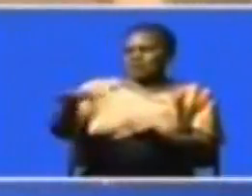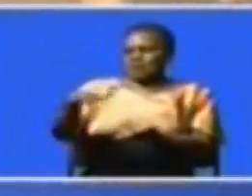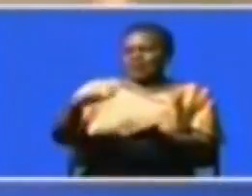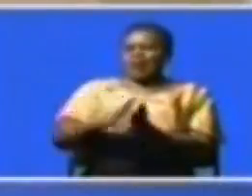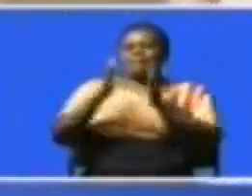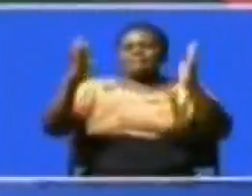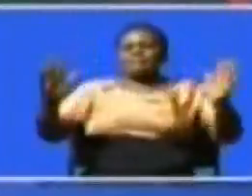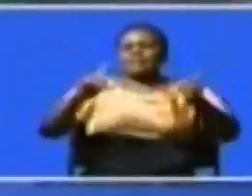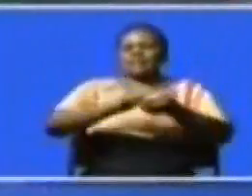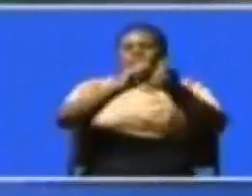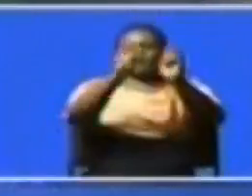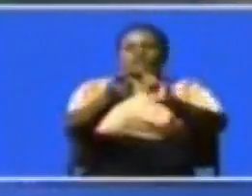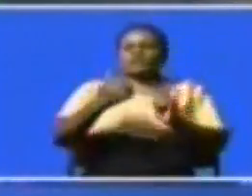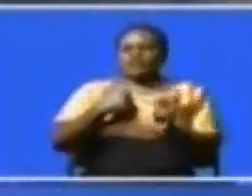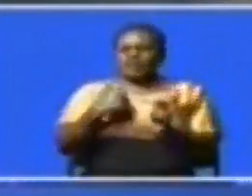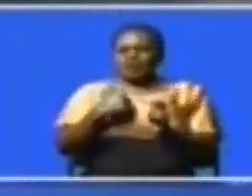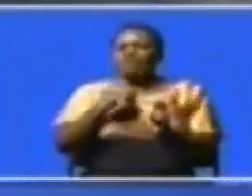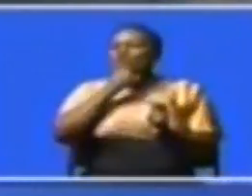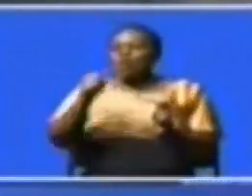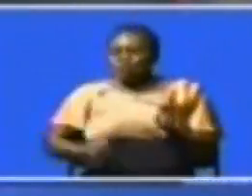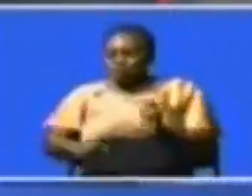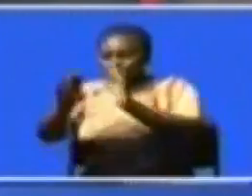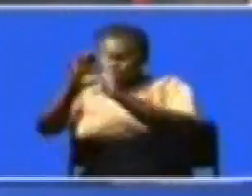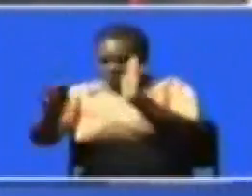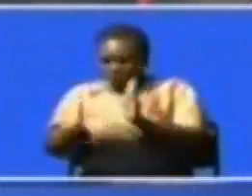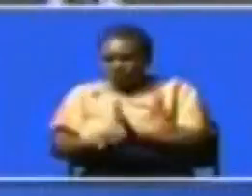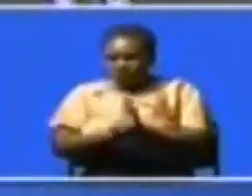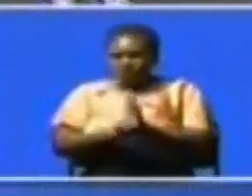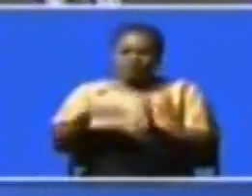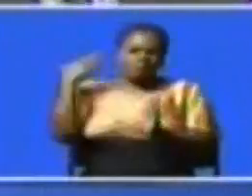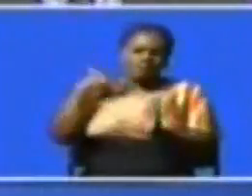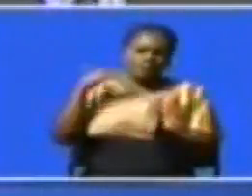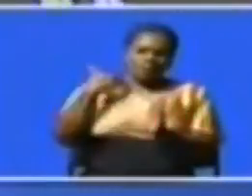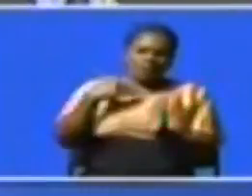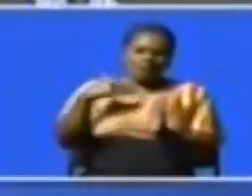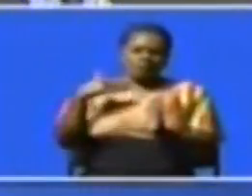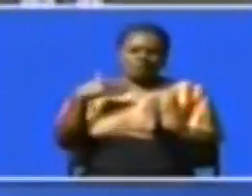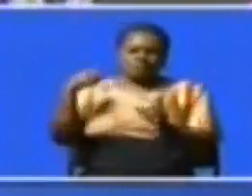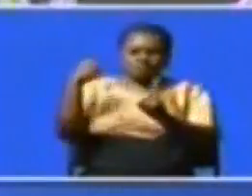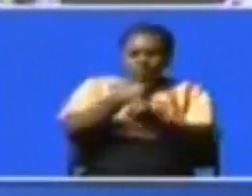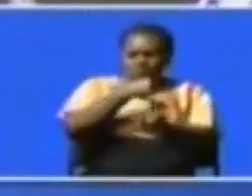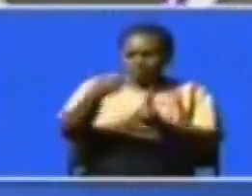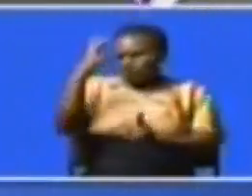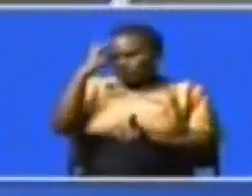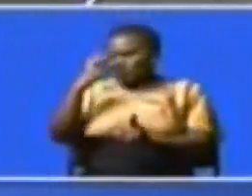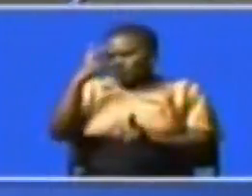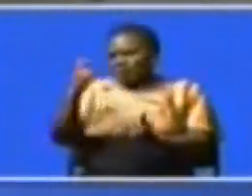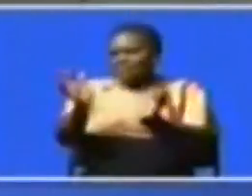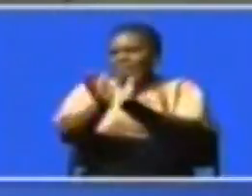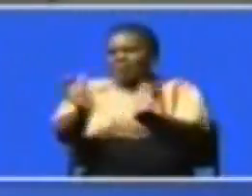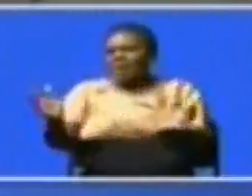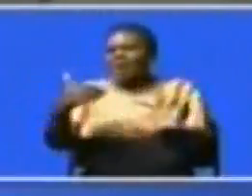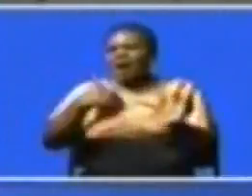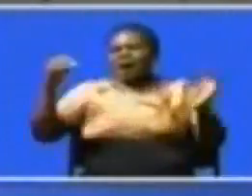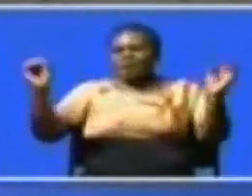witnessed critical changes. Under the old Constitution, treason, murder and robbery with violent suspects did not have